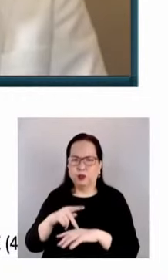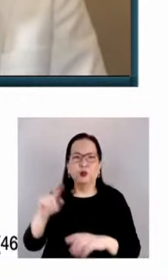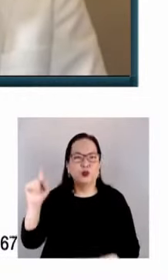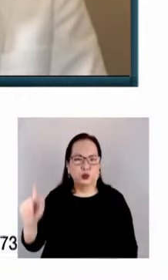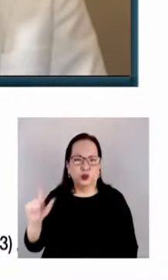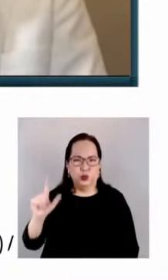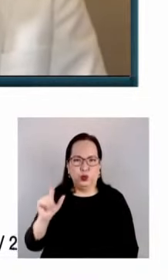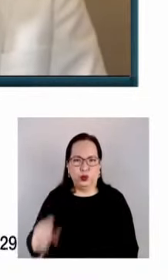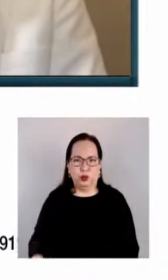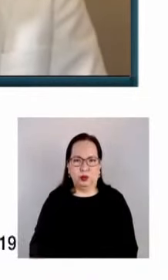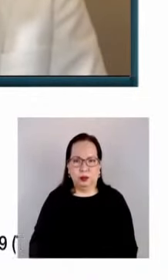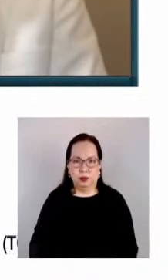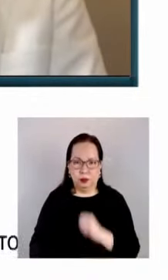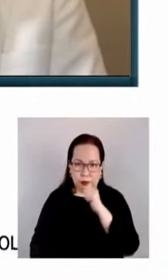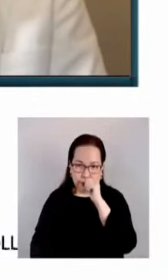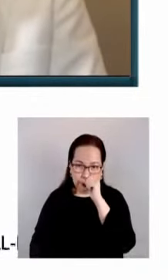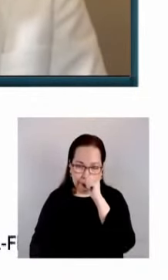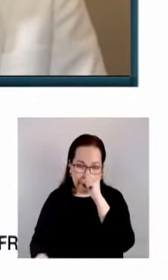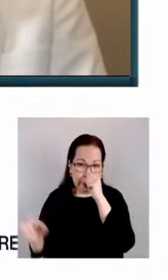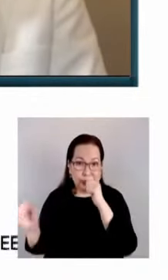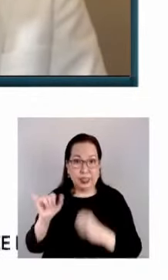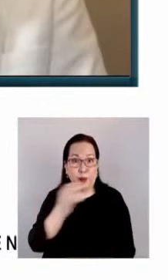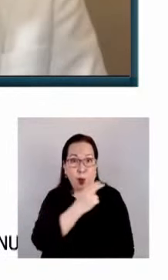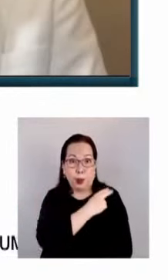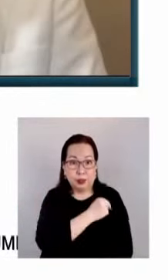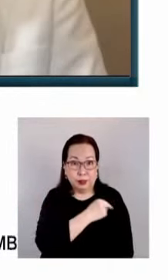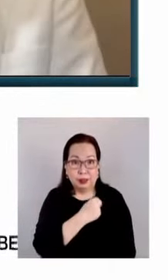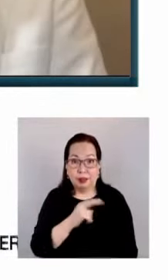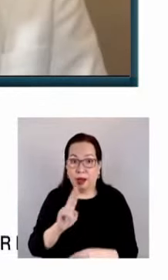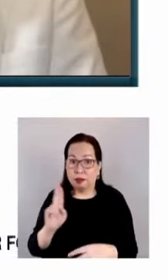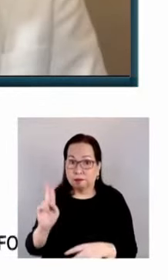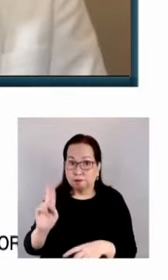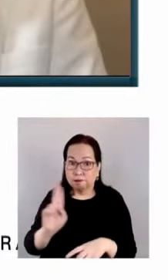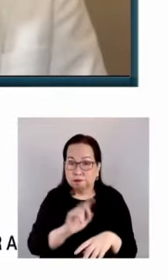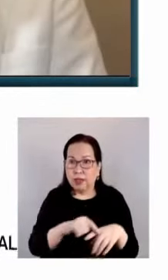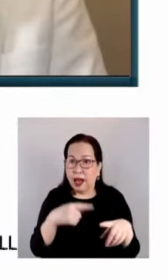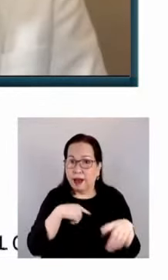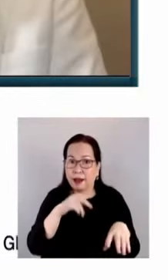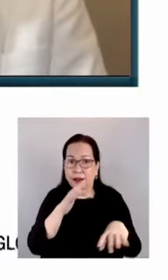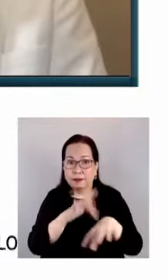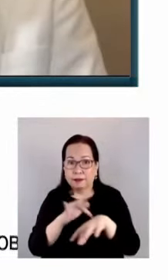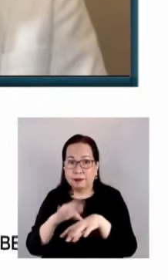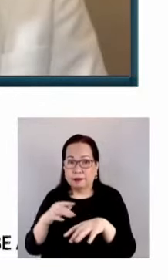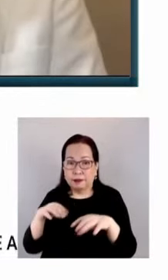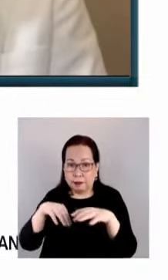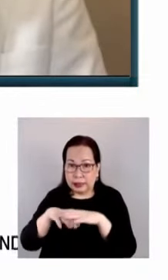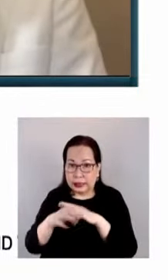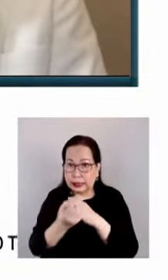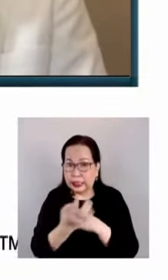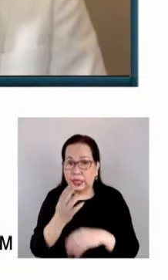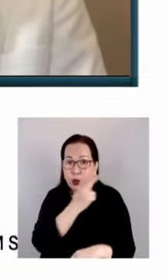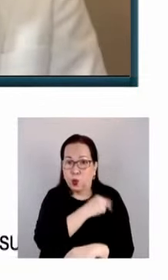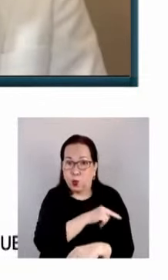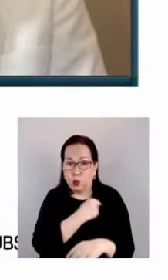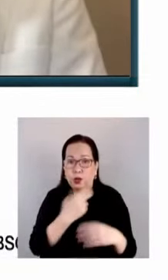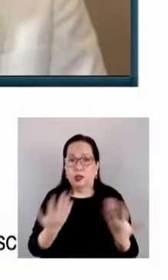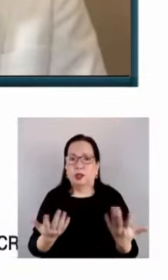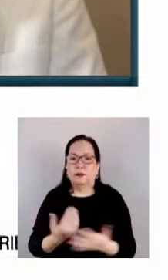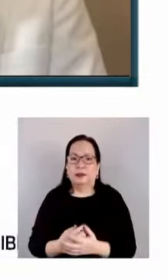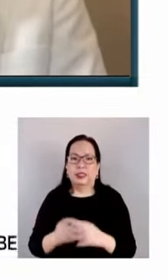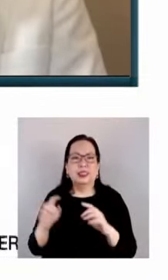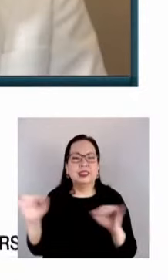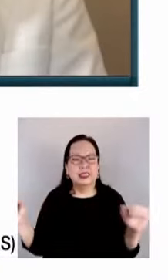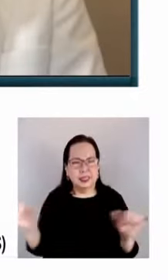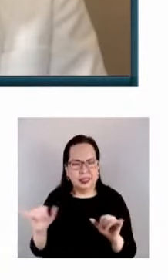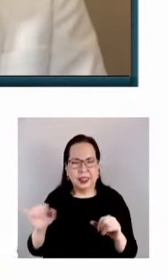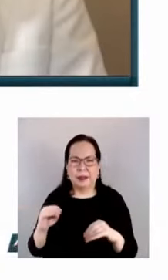utilization is more or less very low, and the positivity rate is low, so that's normal. Testing also dropped. No?